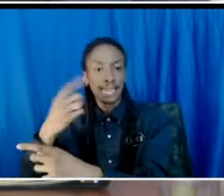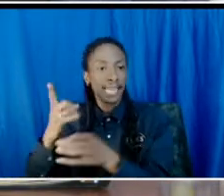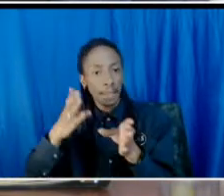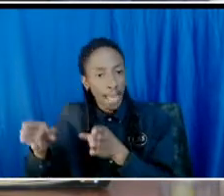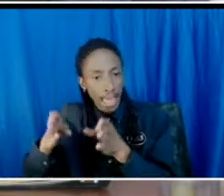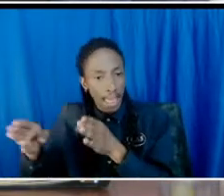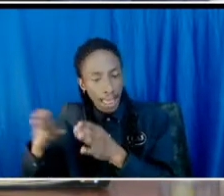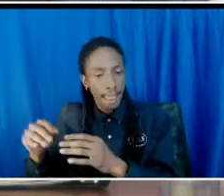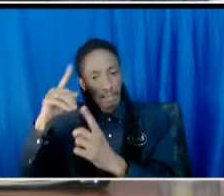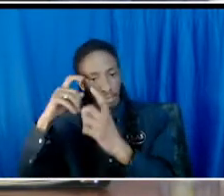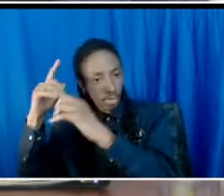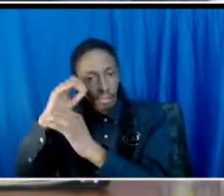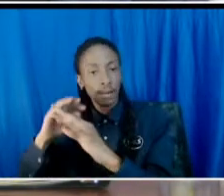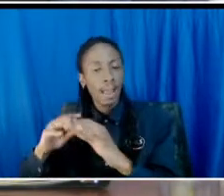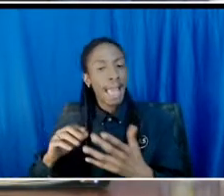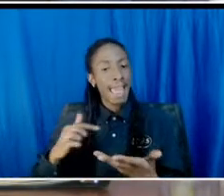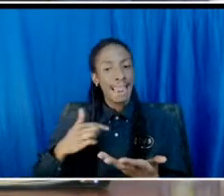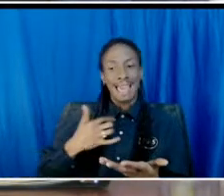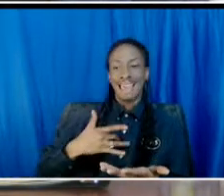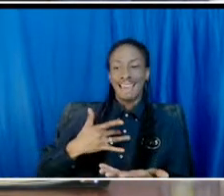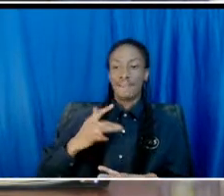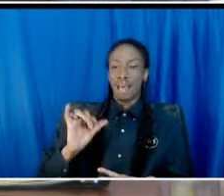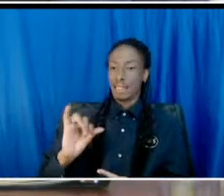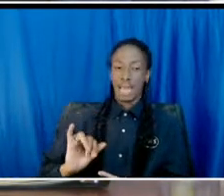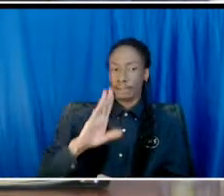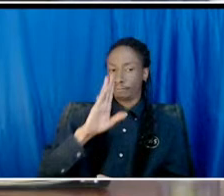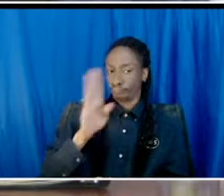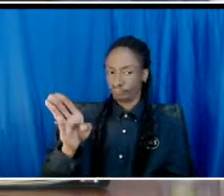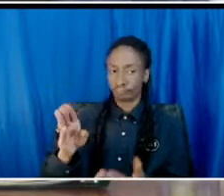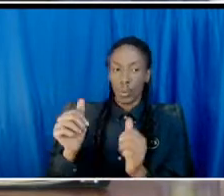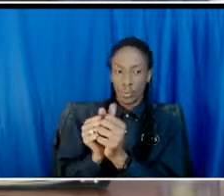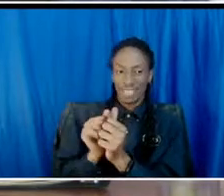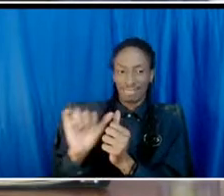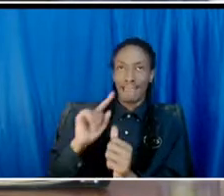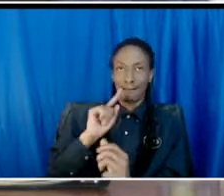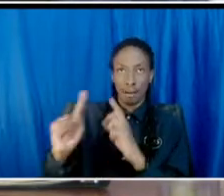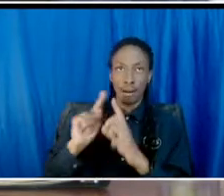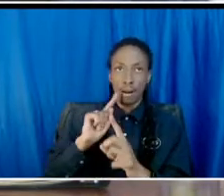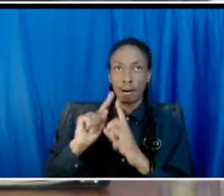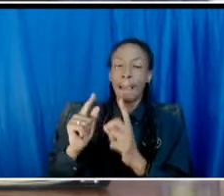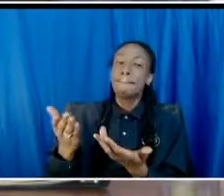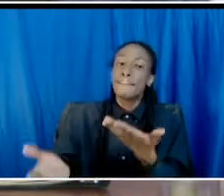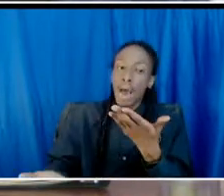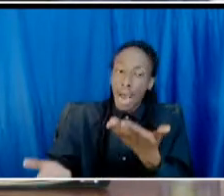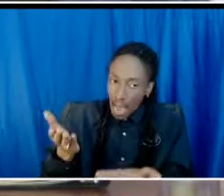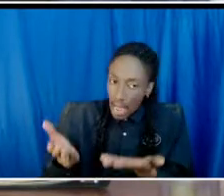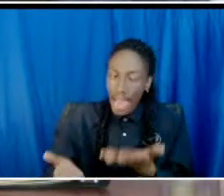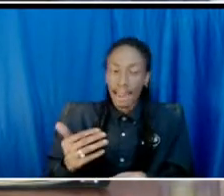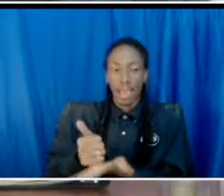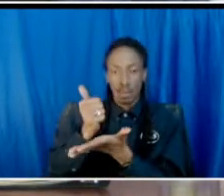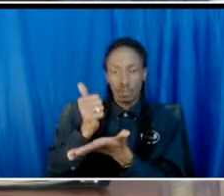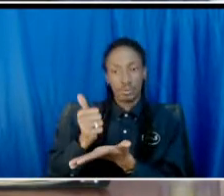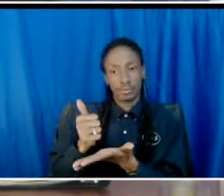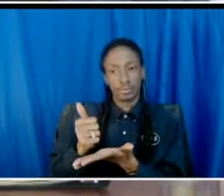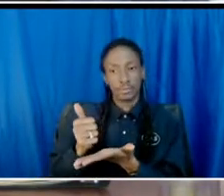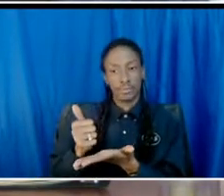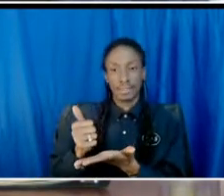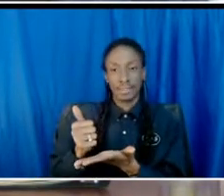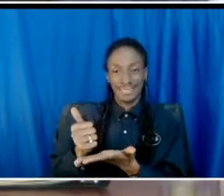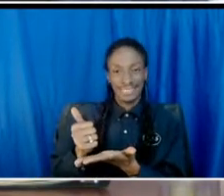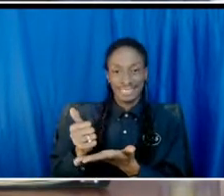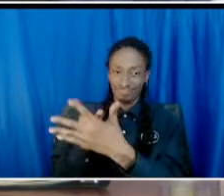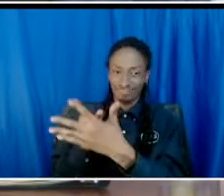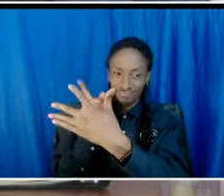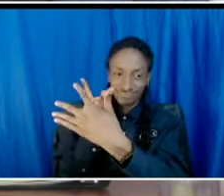allegations. And I felt that being very blunt in that conversation might help make it clear to the president